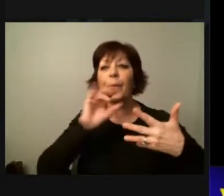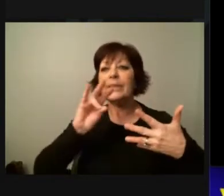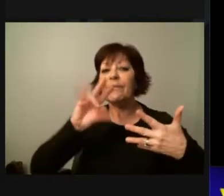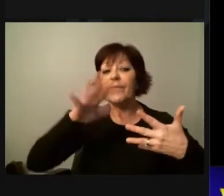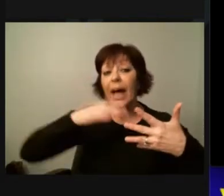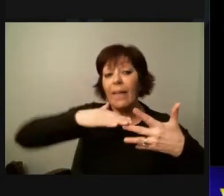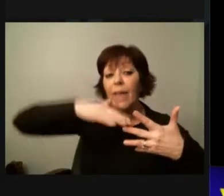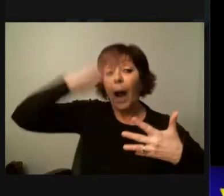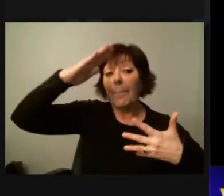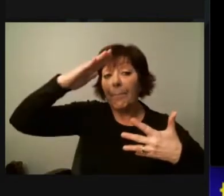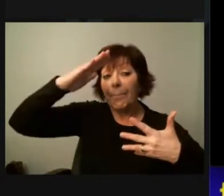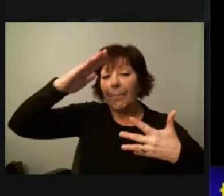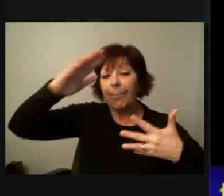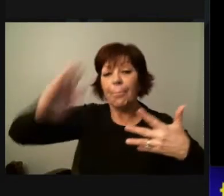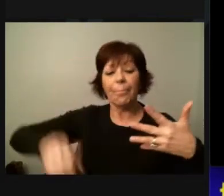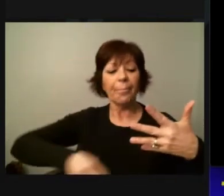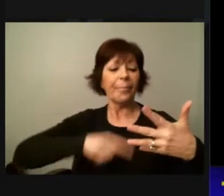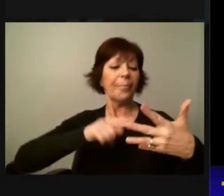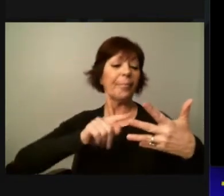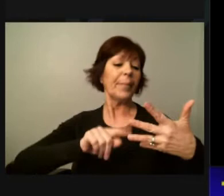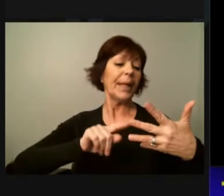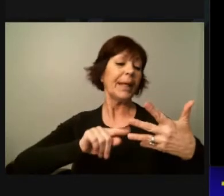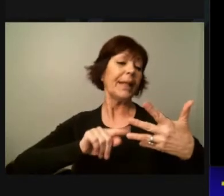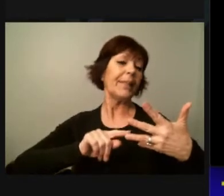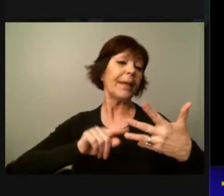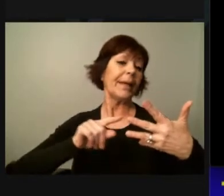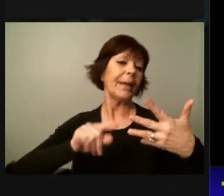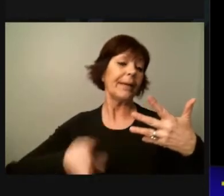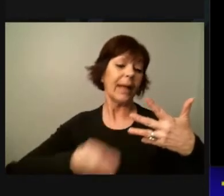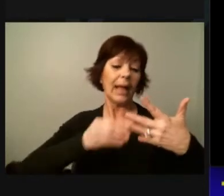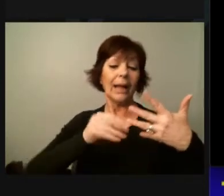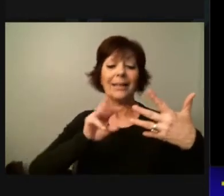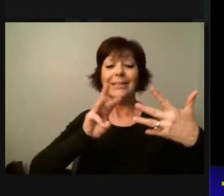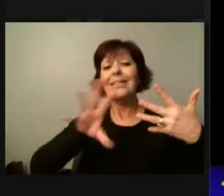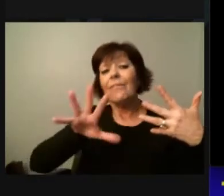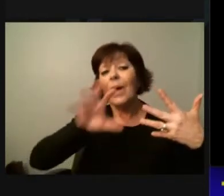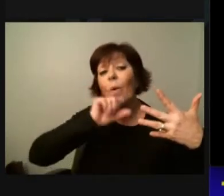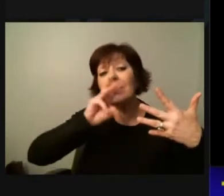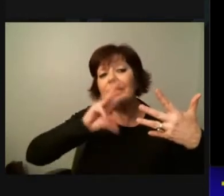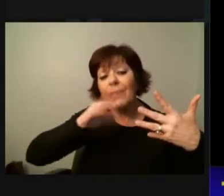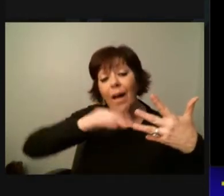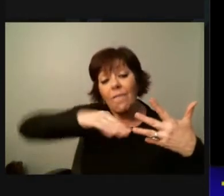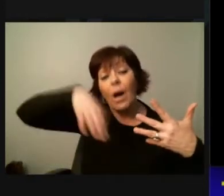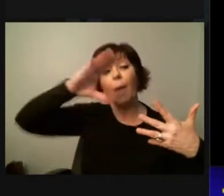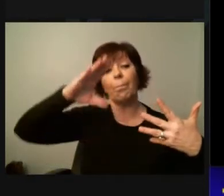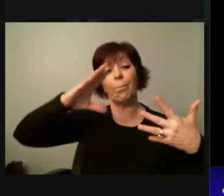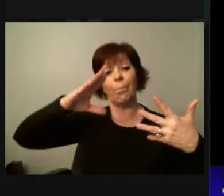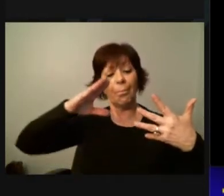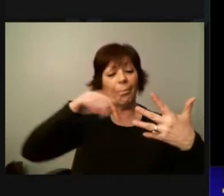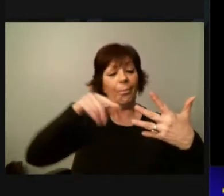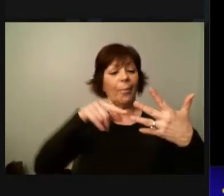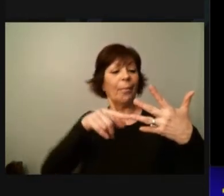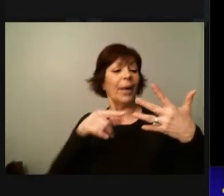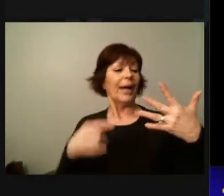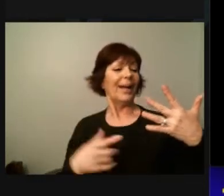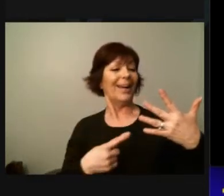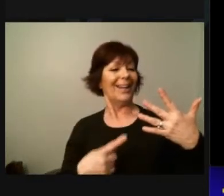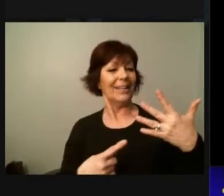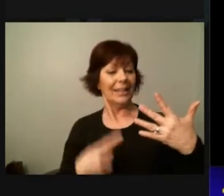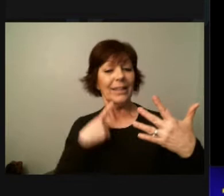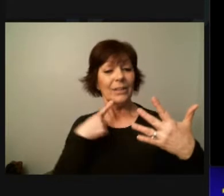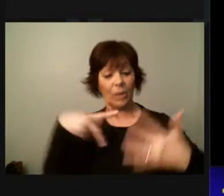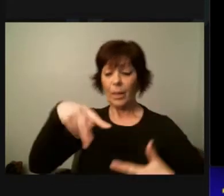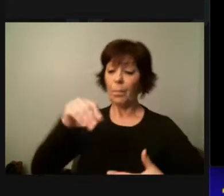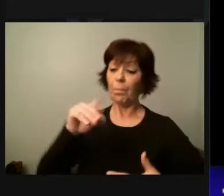years of age or older. And then it expanded out to 65 years of age and older. And the